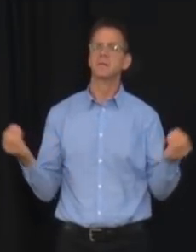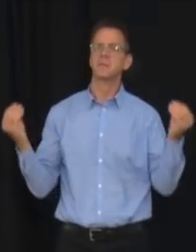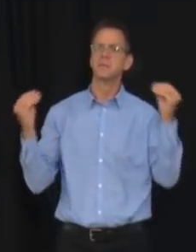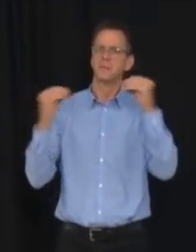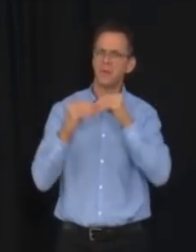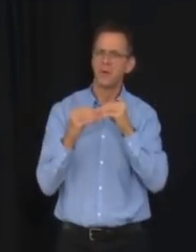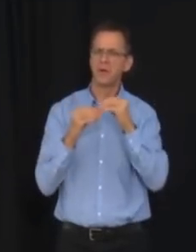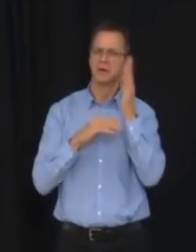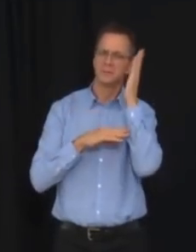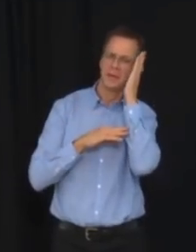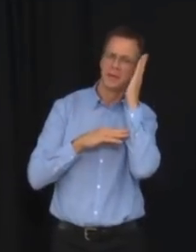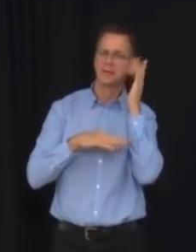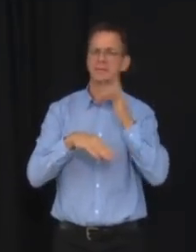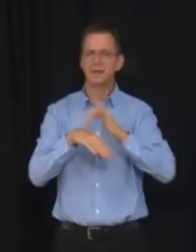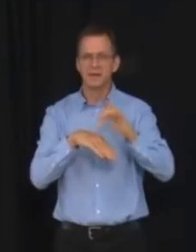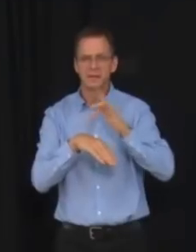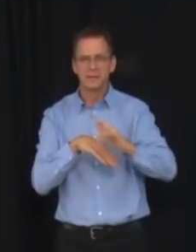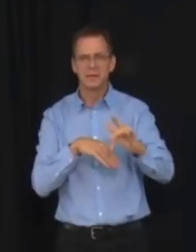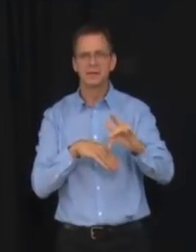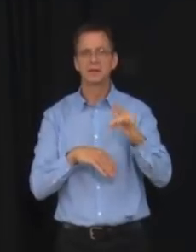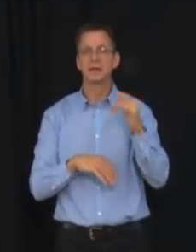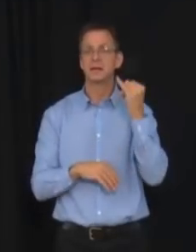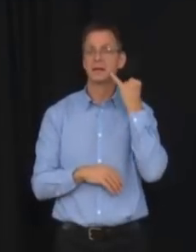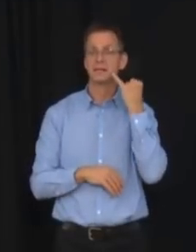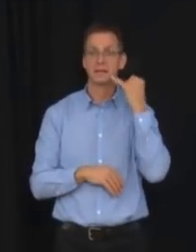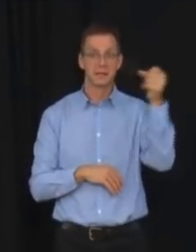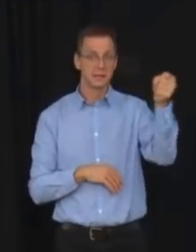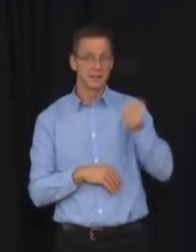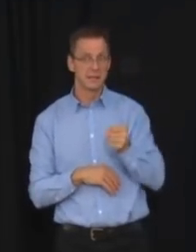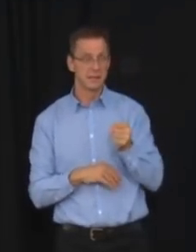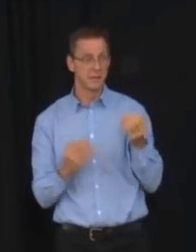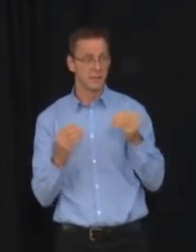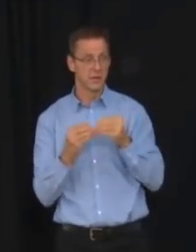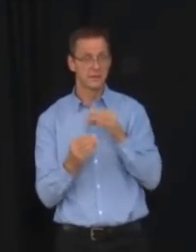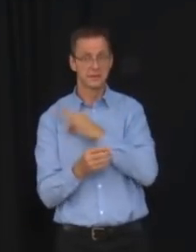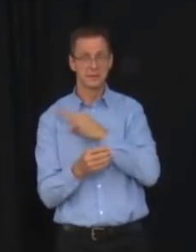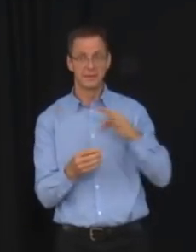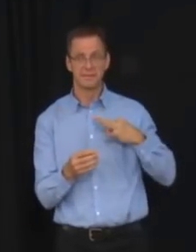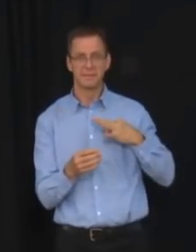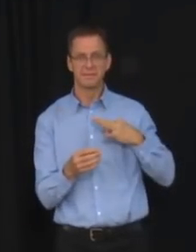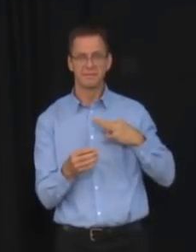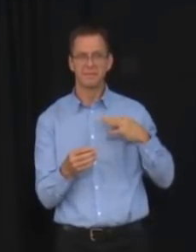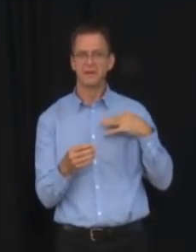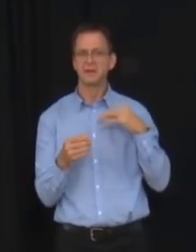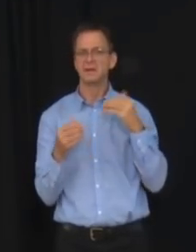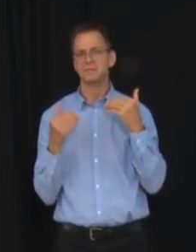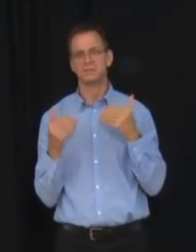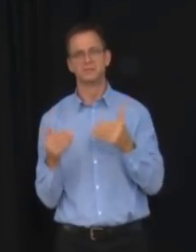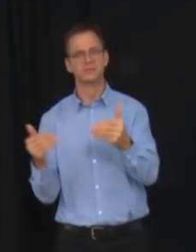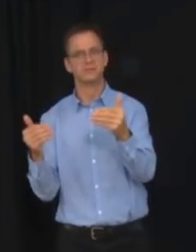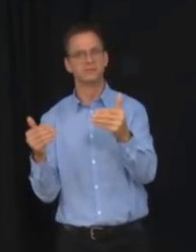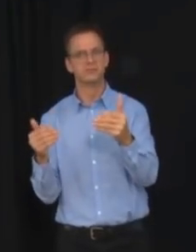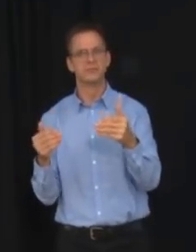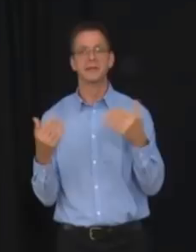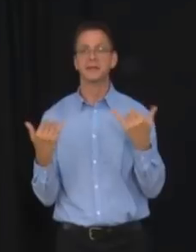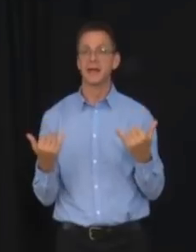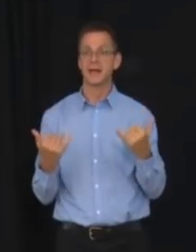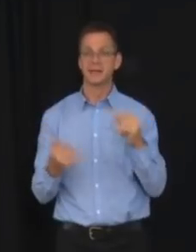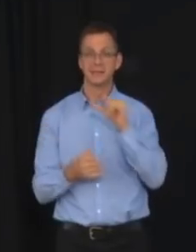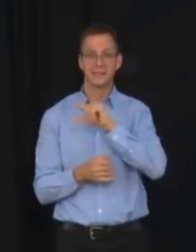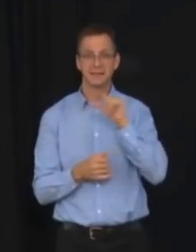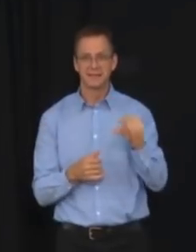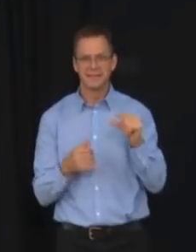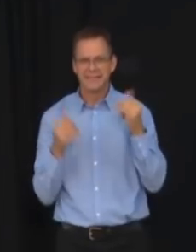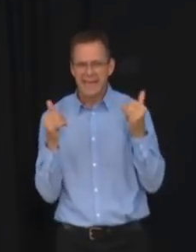pandemic. And I want all Albertans to know that the government is exploring all options to ramp up our capacity at this